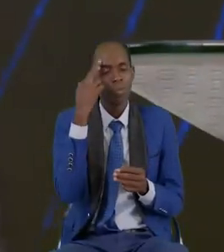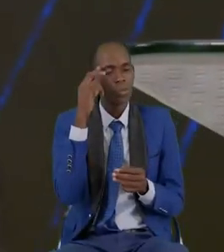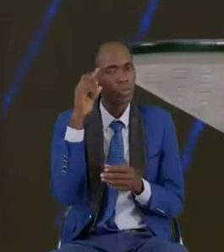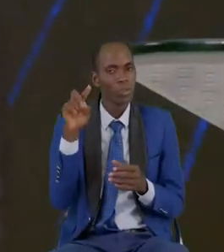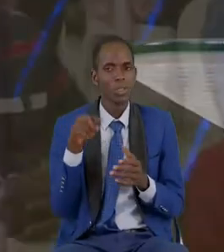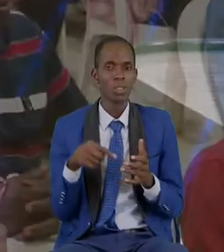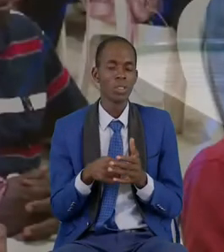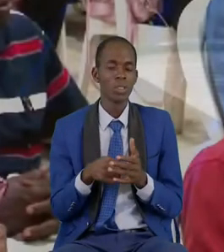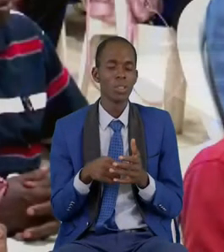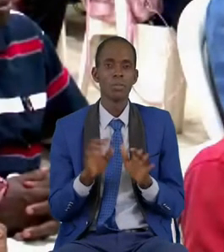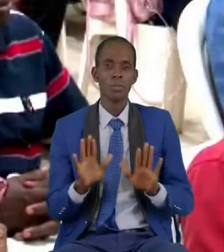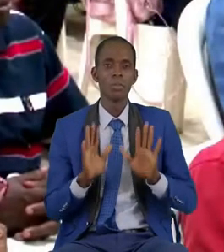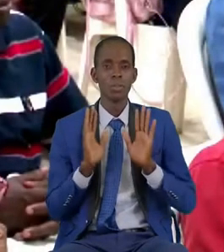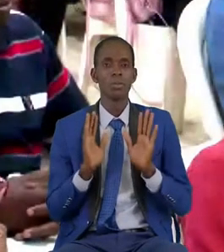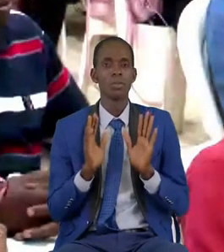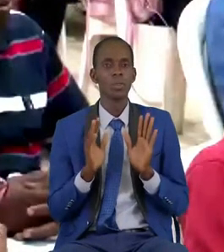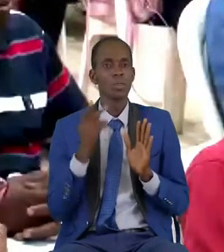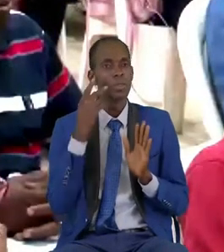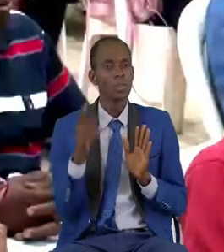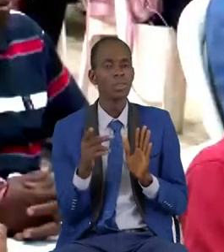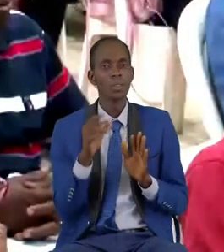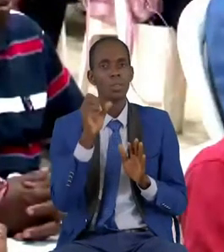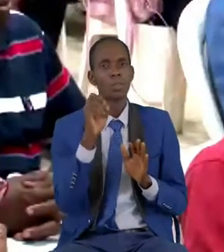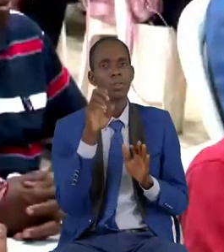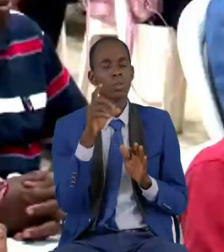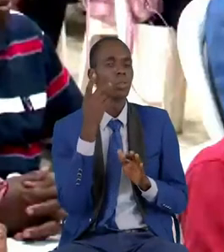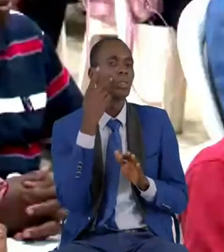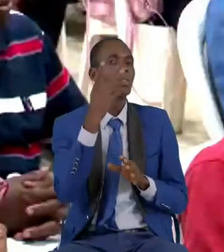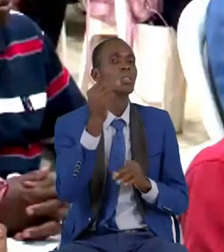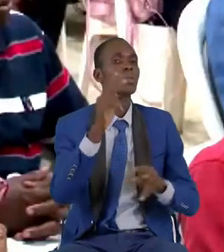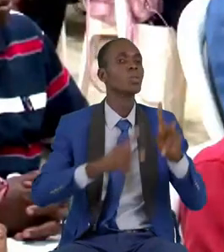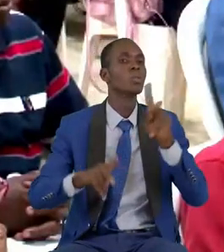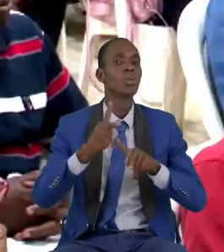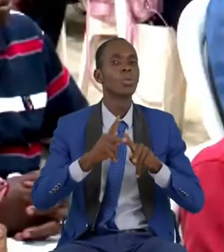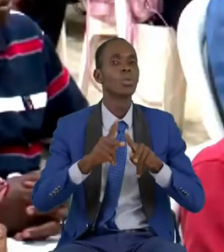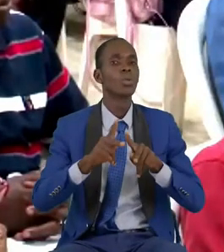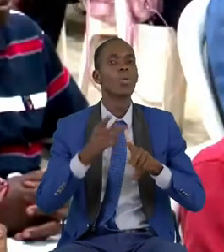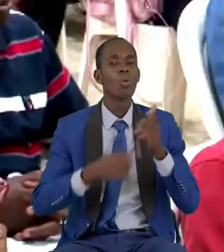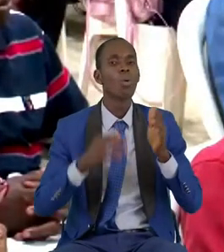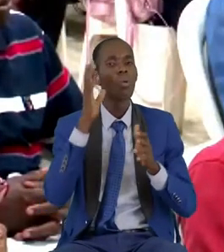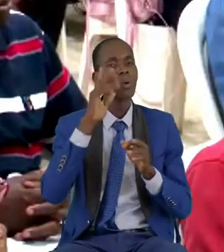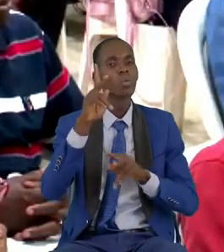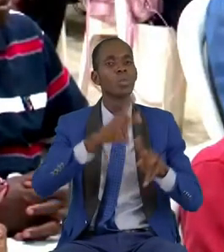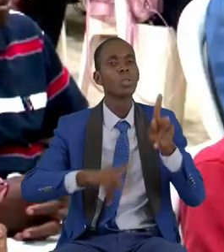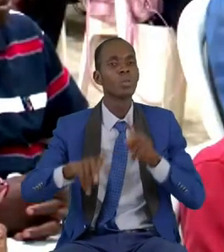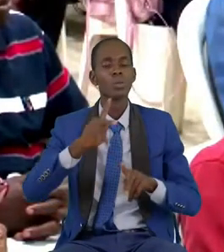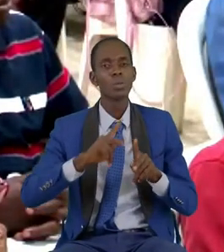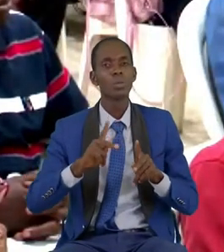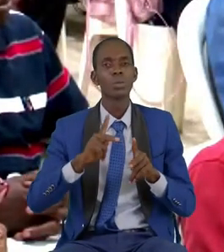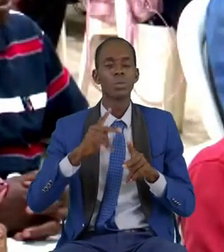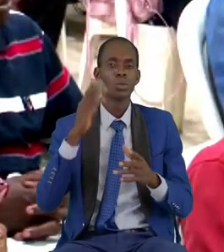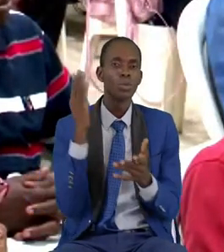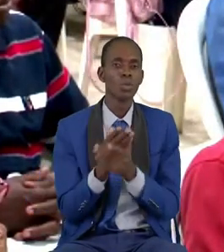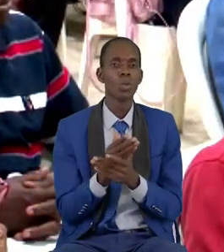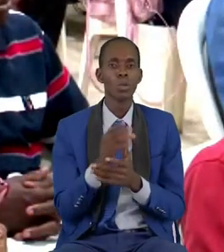do? The people, could they tell me, dethrone you from being a king?